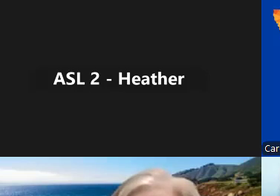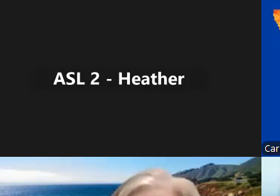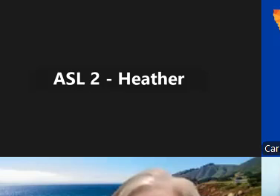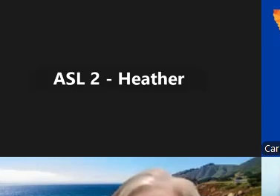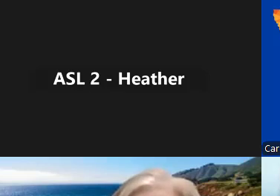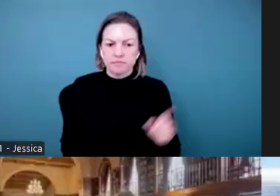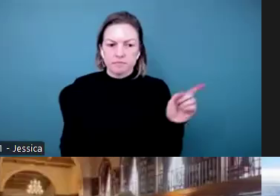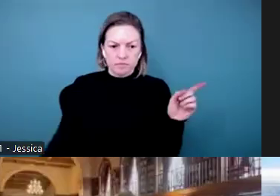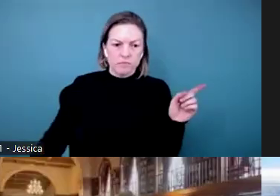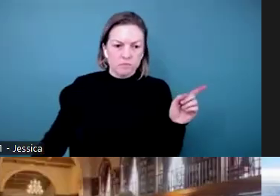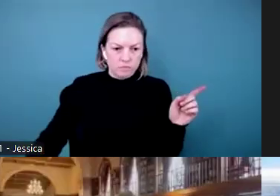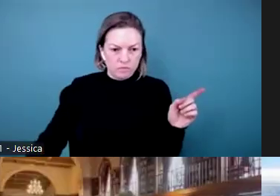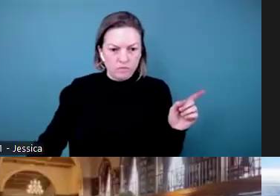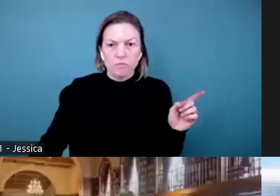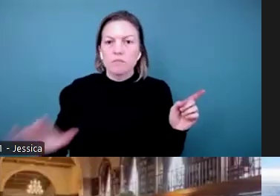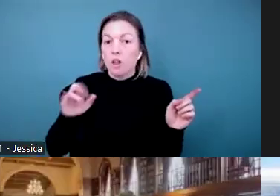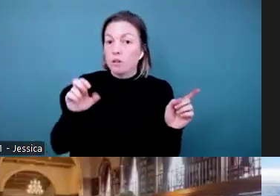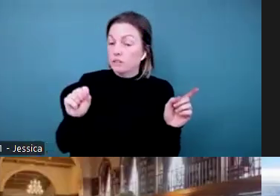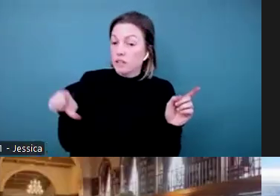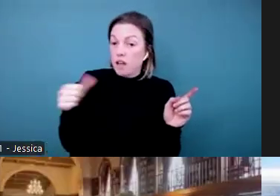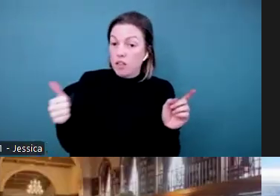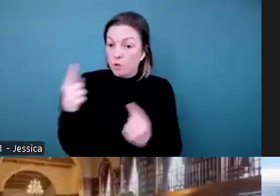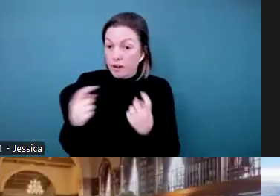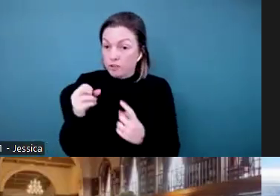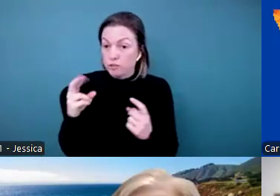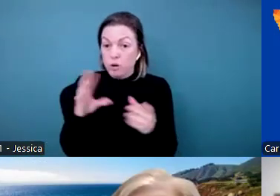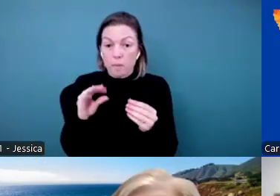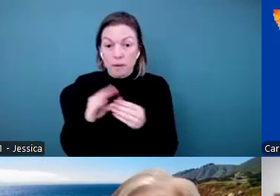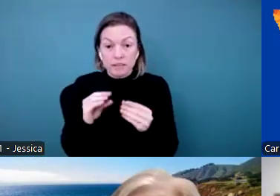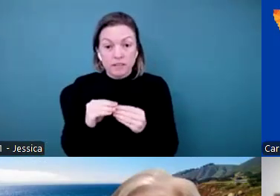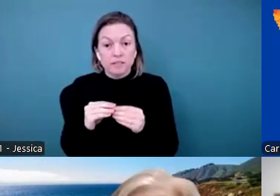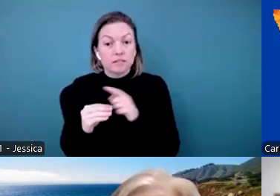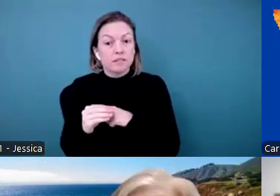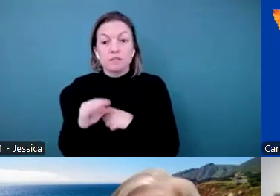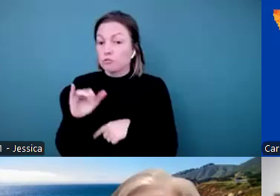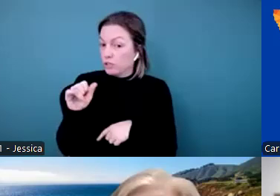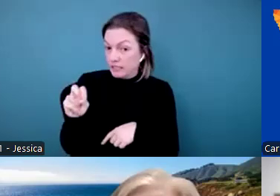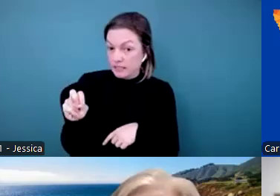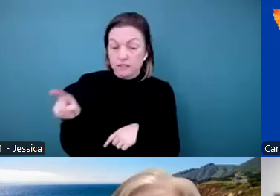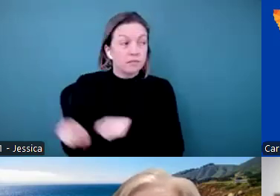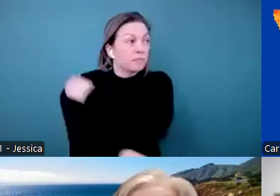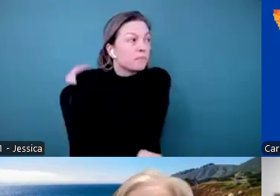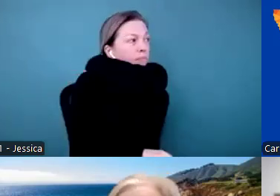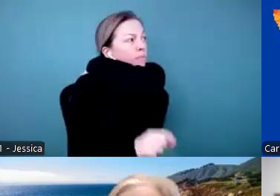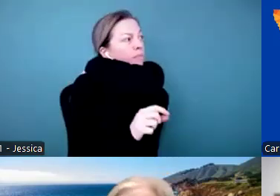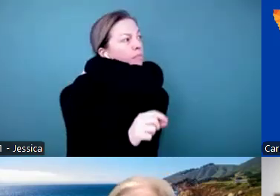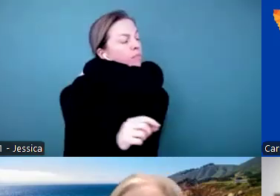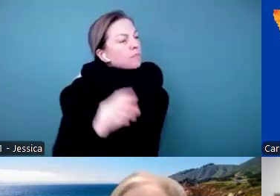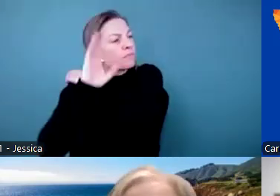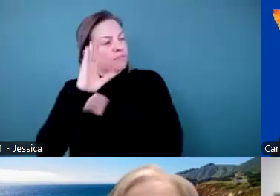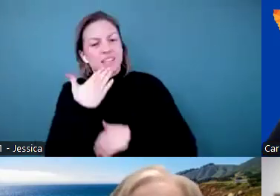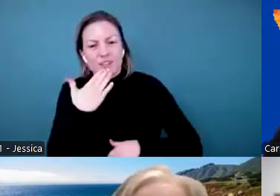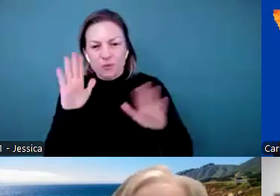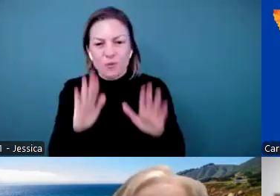Thank you. Anybody else have any questions or comments? Oh, Jason. Hi, thanks. Great work,